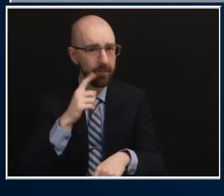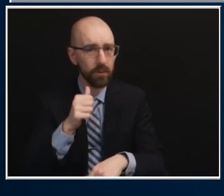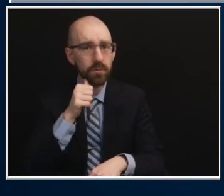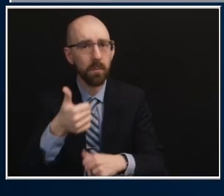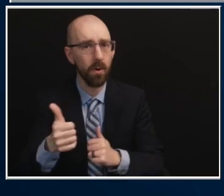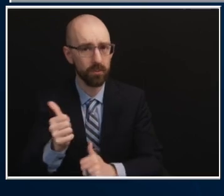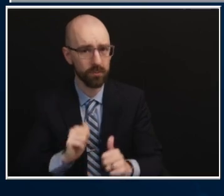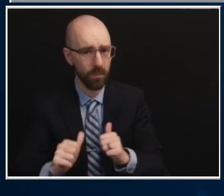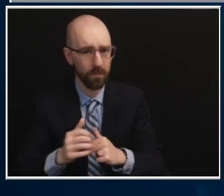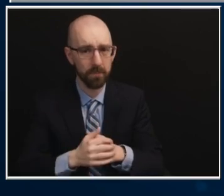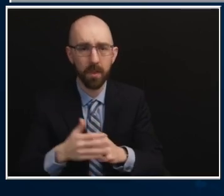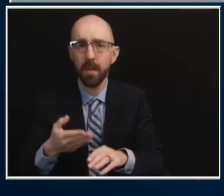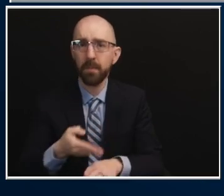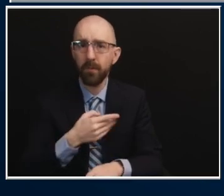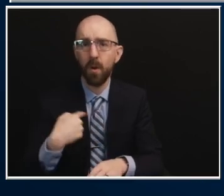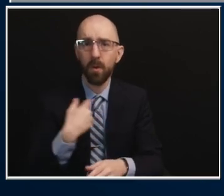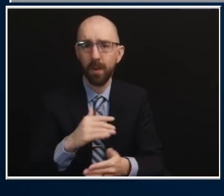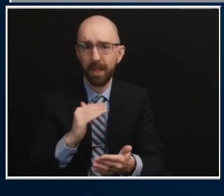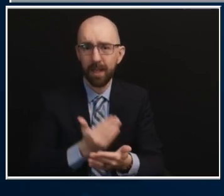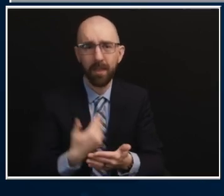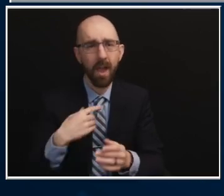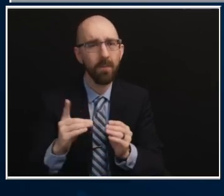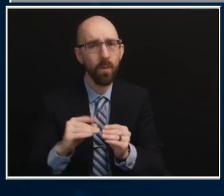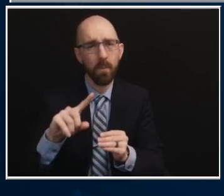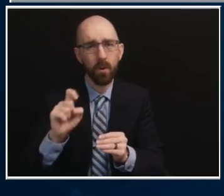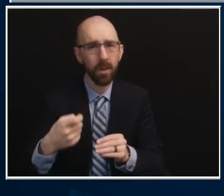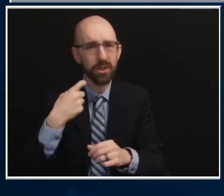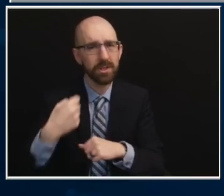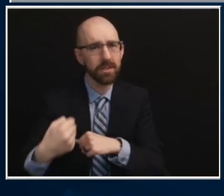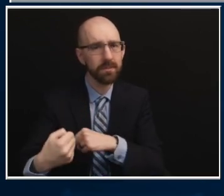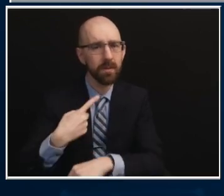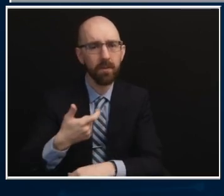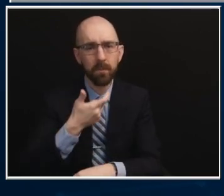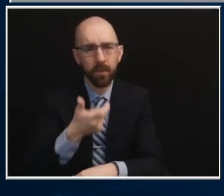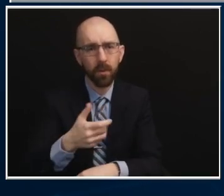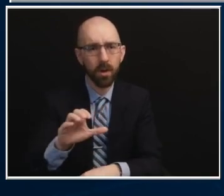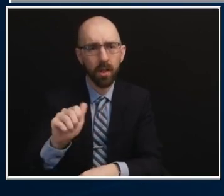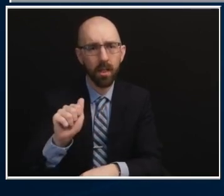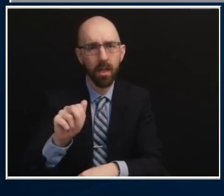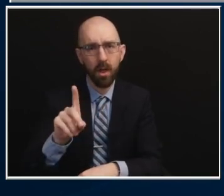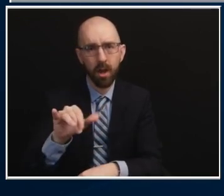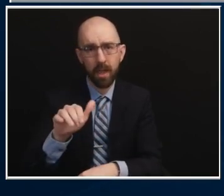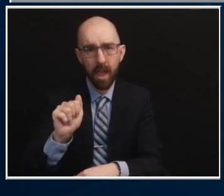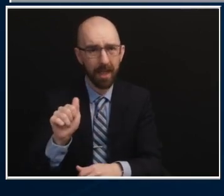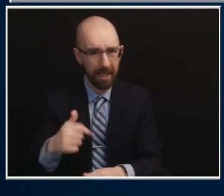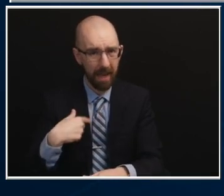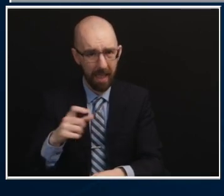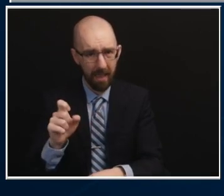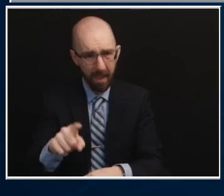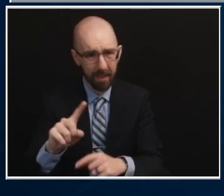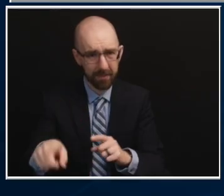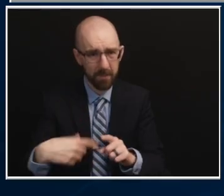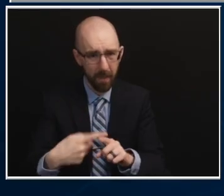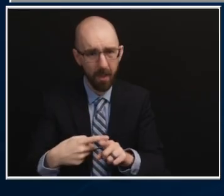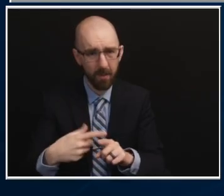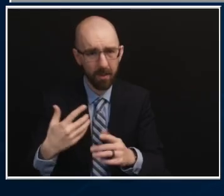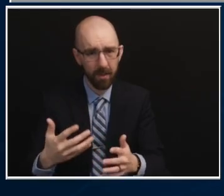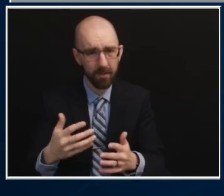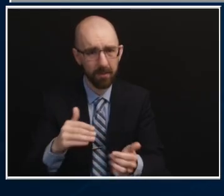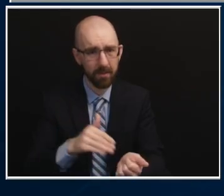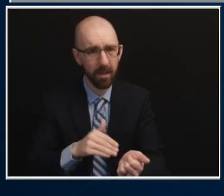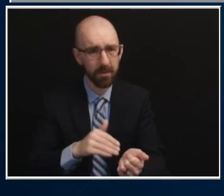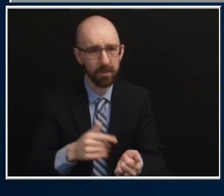Before we get to that, we have one more question that just came in from viewer Claudia. Can I ask that real quick of Dr.